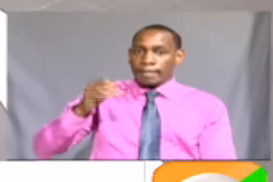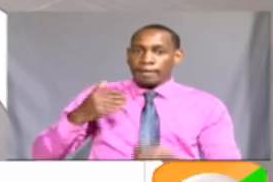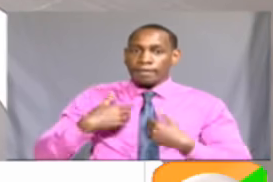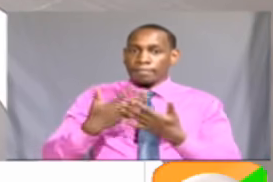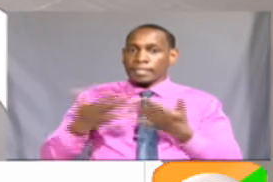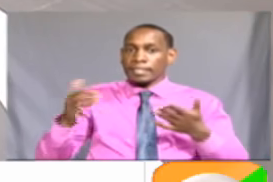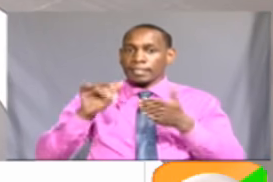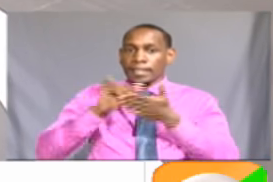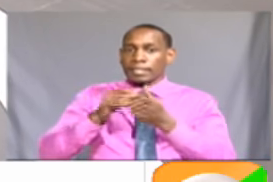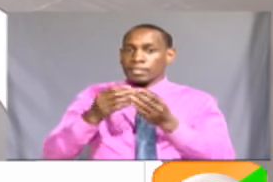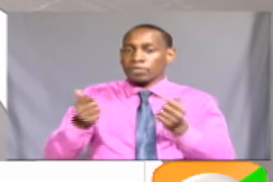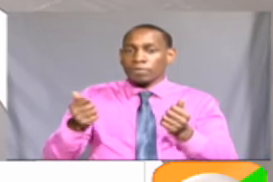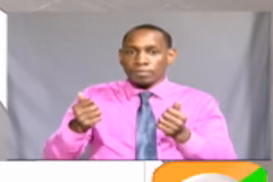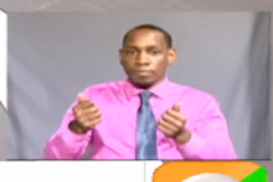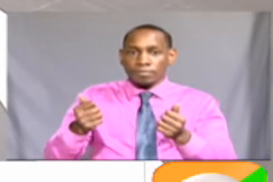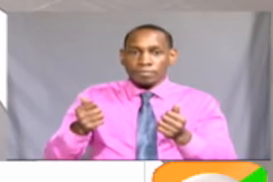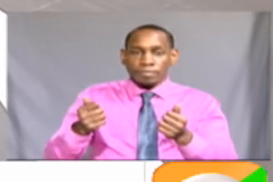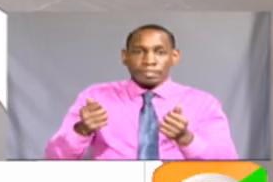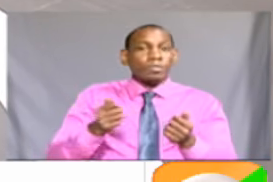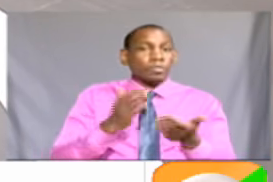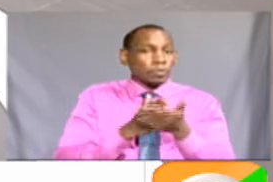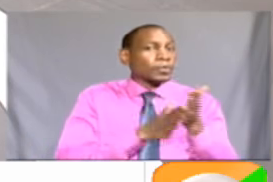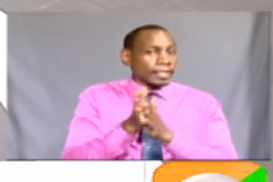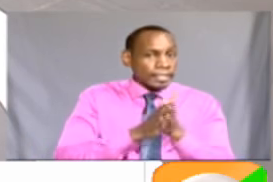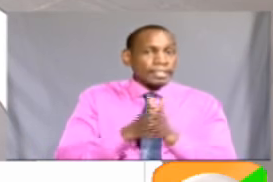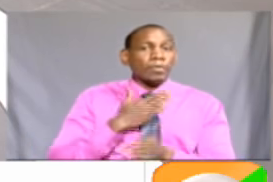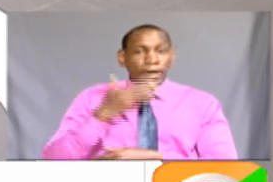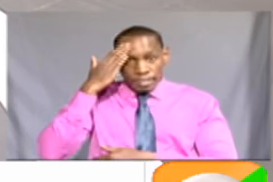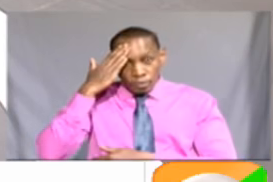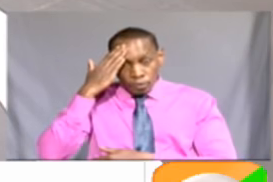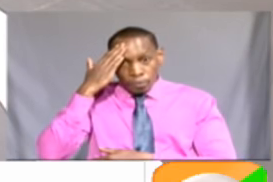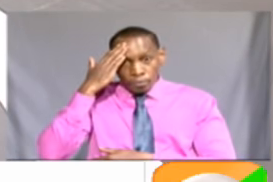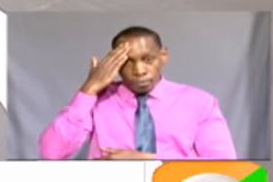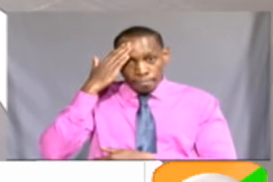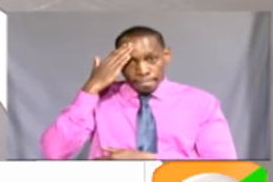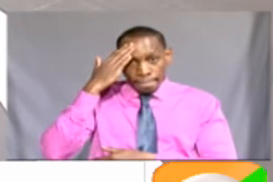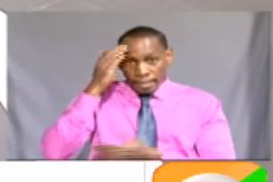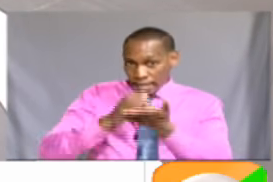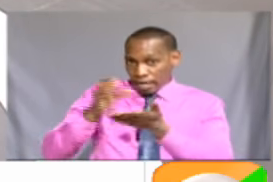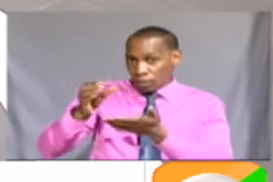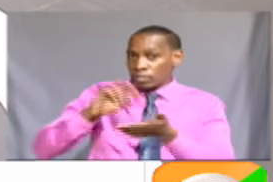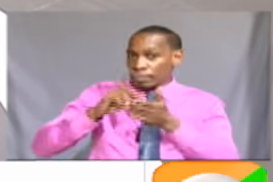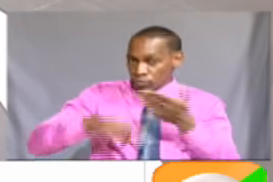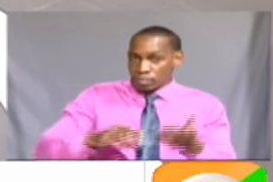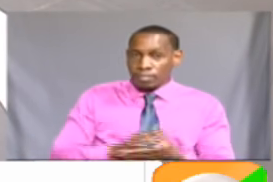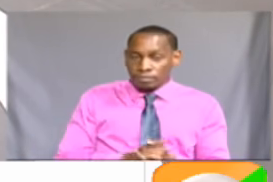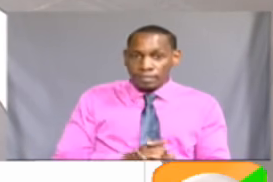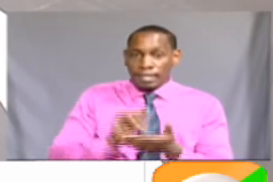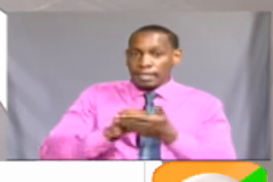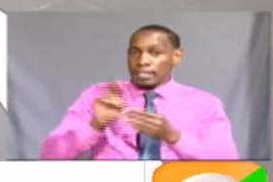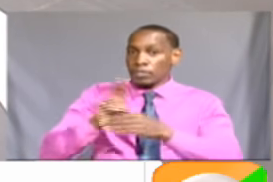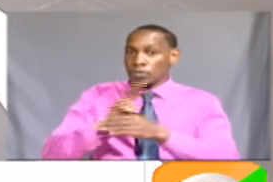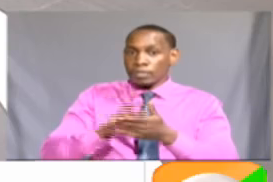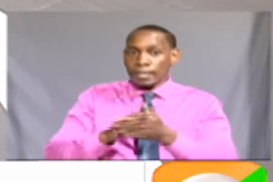that to deal with? Like, it would be interesting to find out what is this. I know that spending